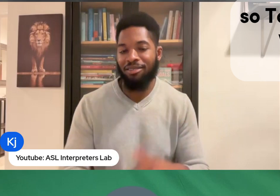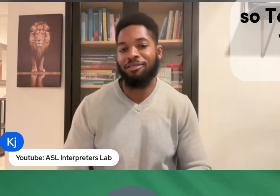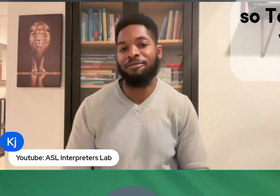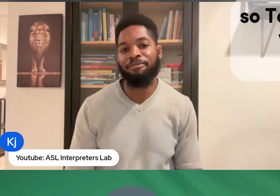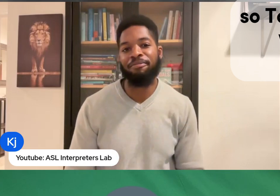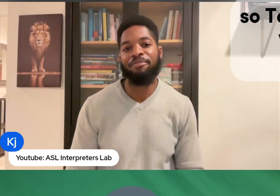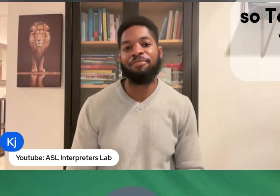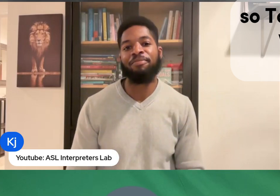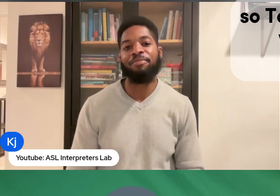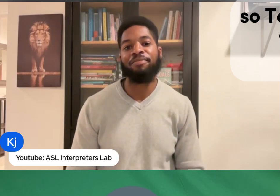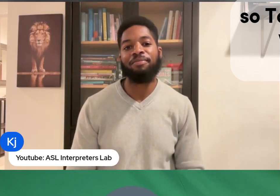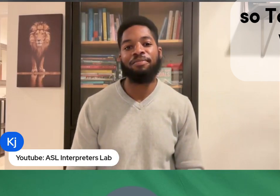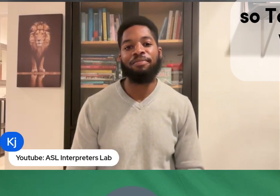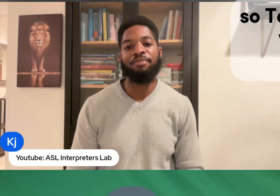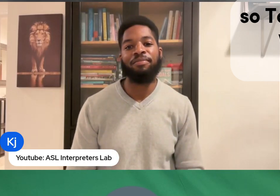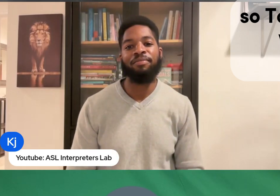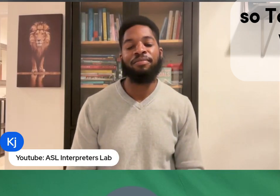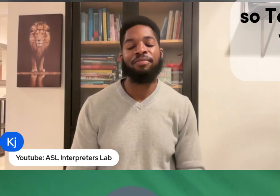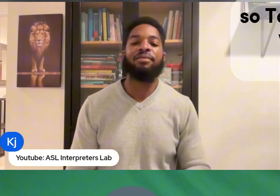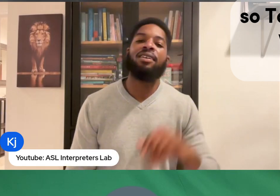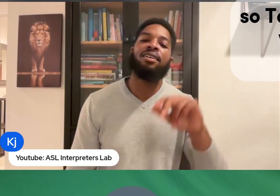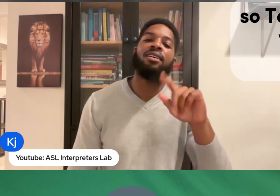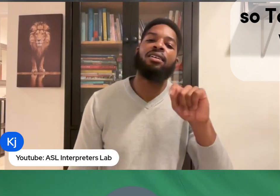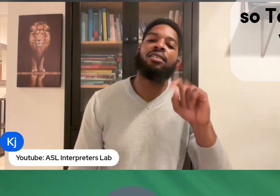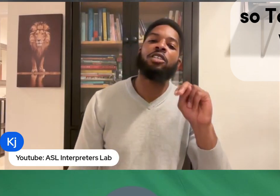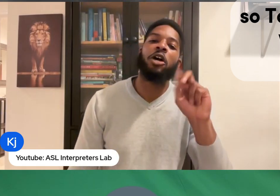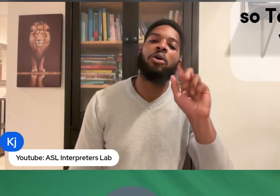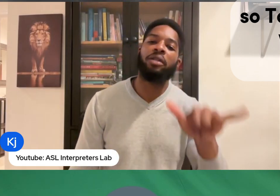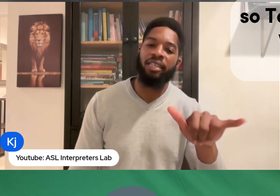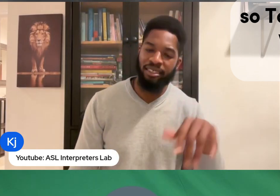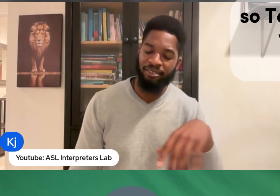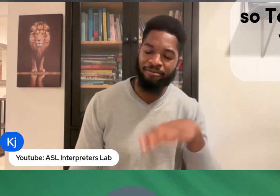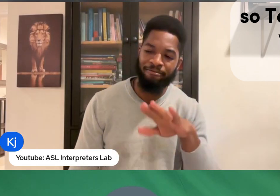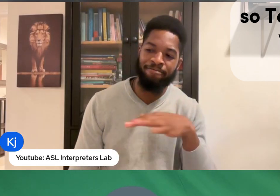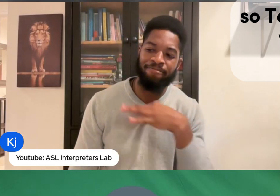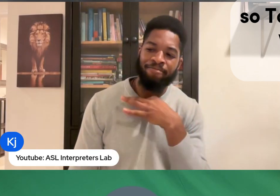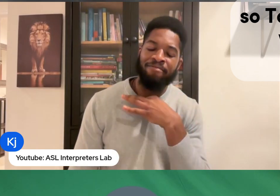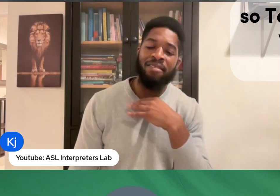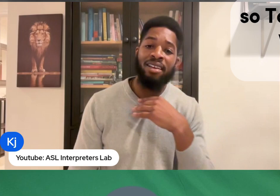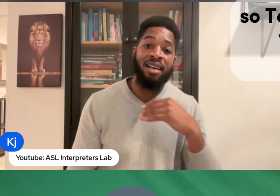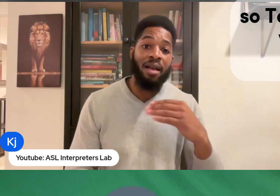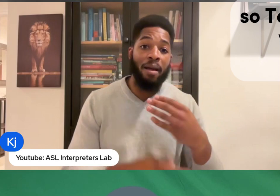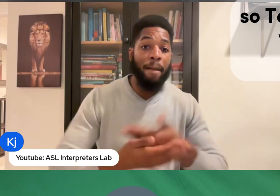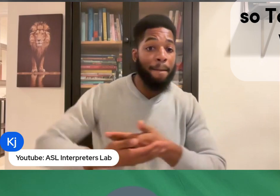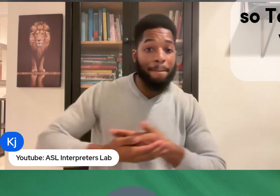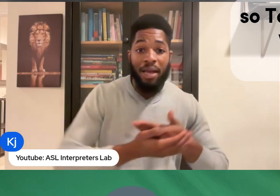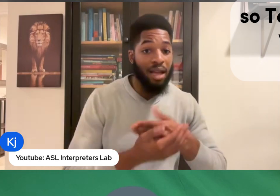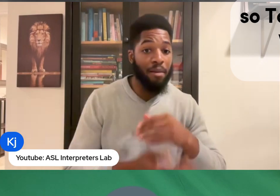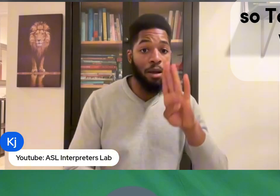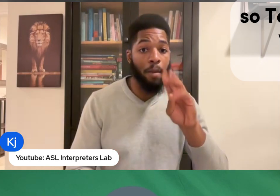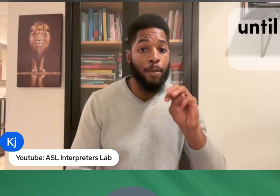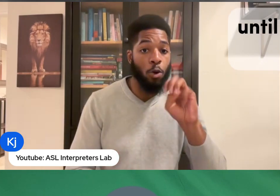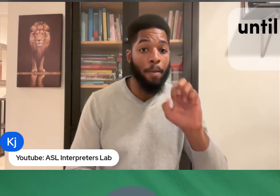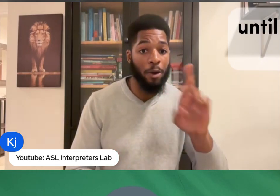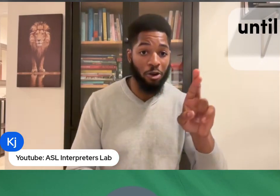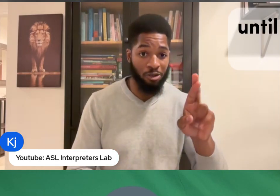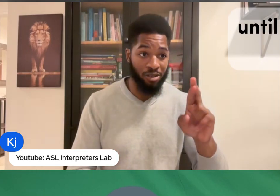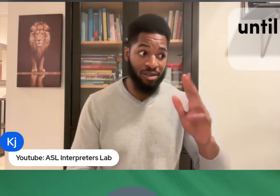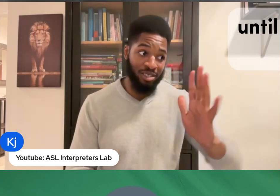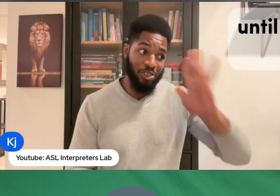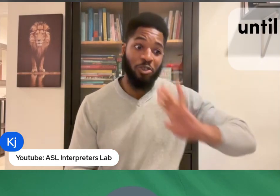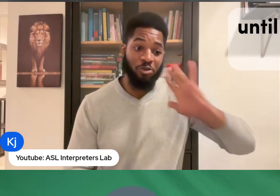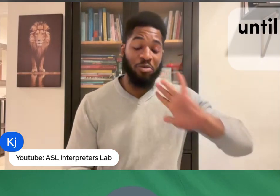Tony, because baby boomers were the single largest generation until